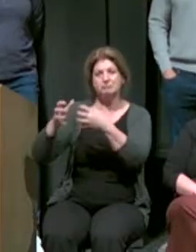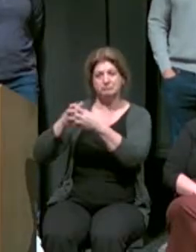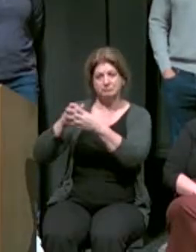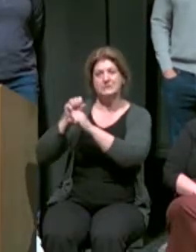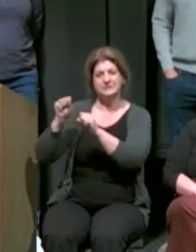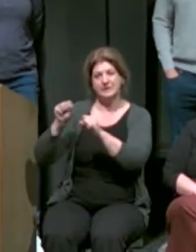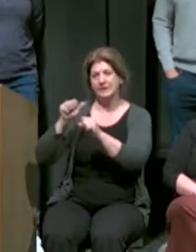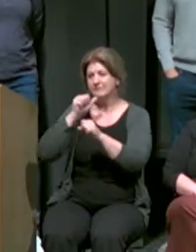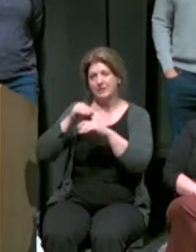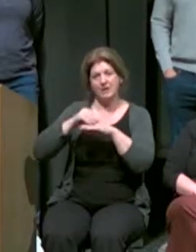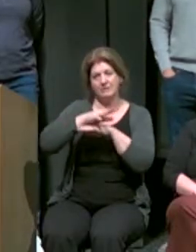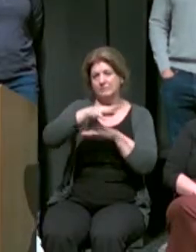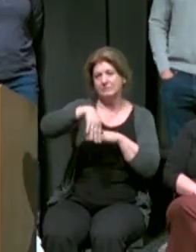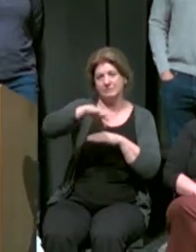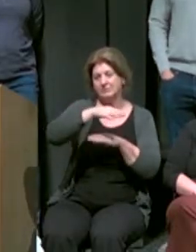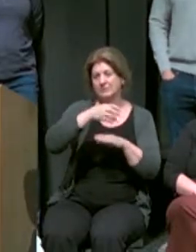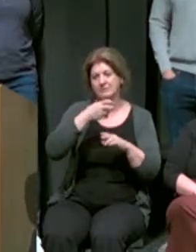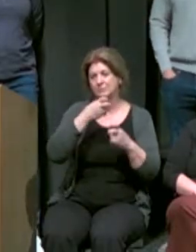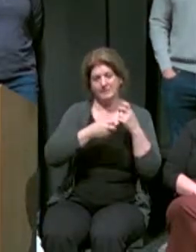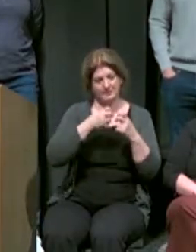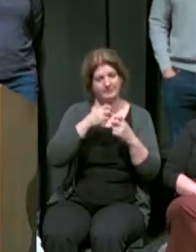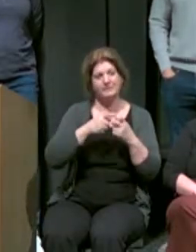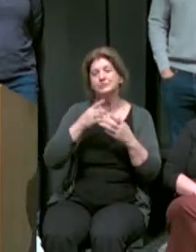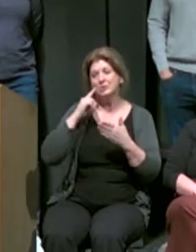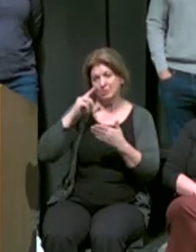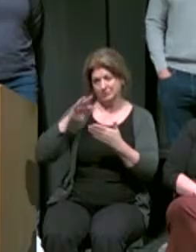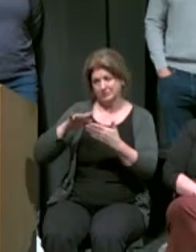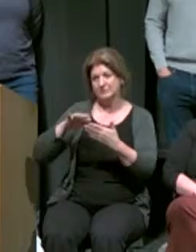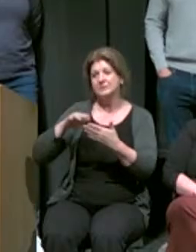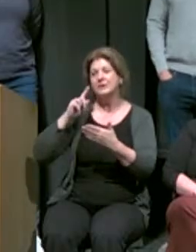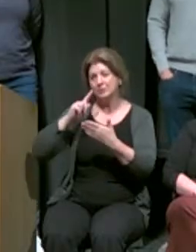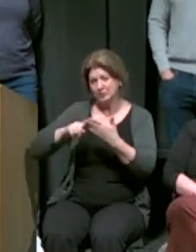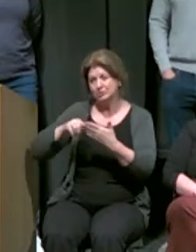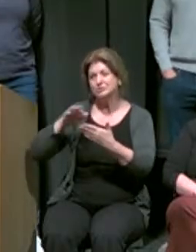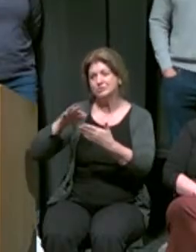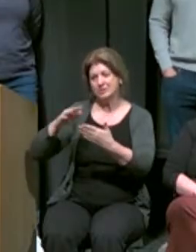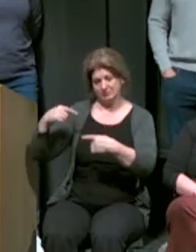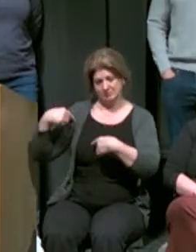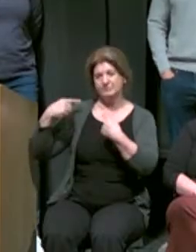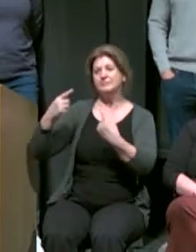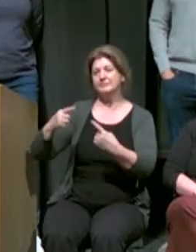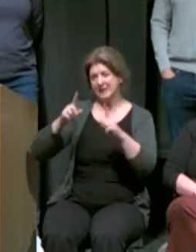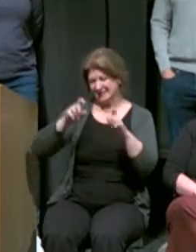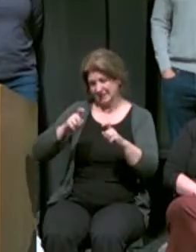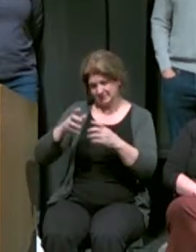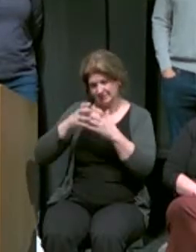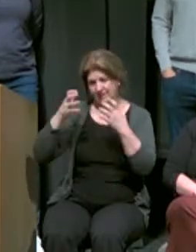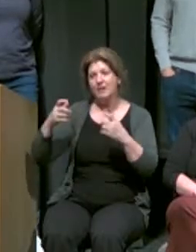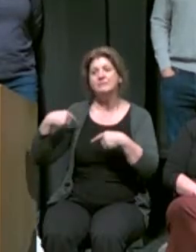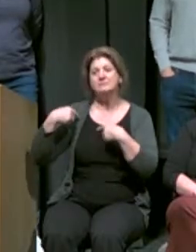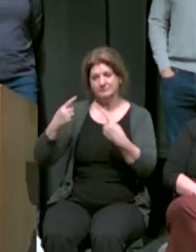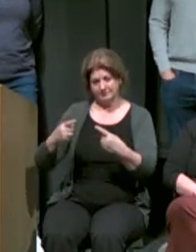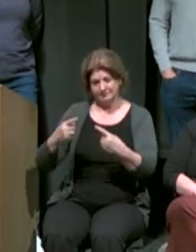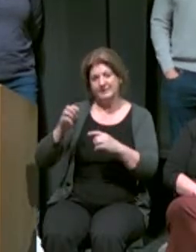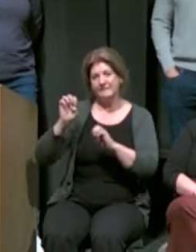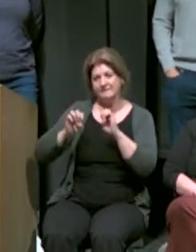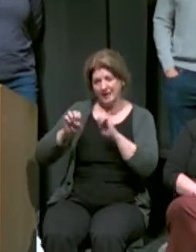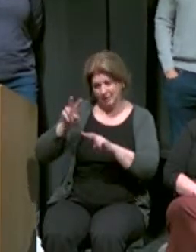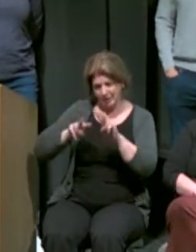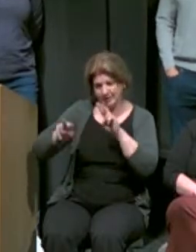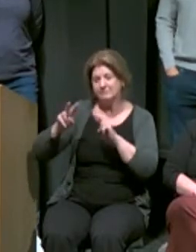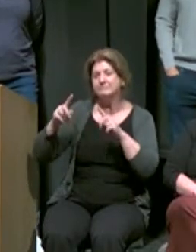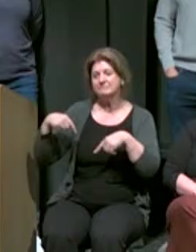causing any future impacts. So lots of studies done and lots of testing and